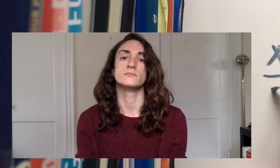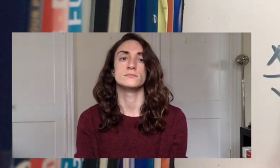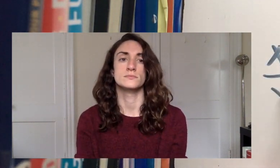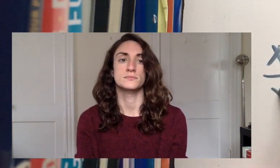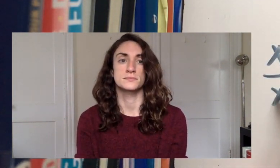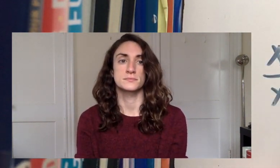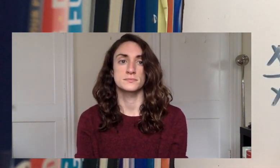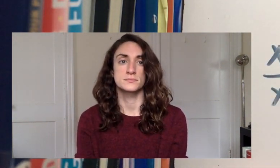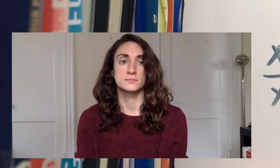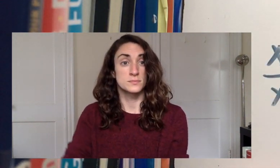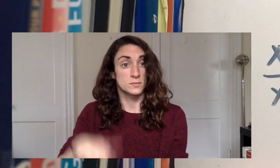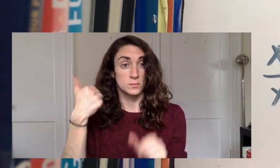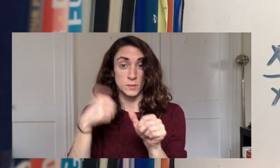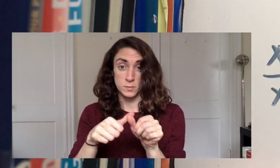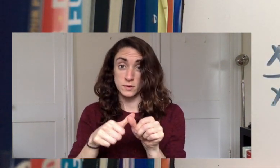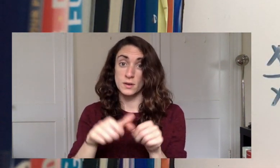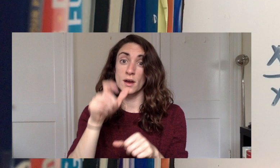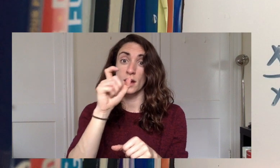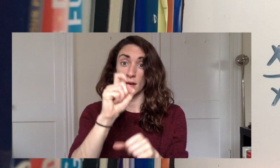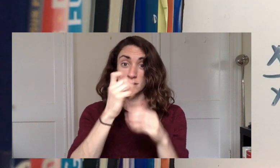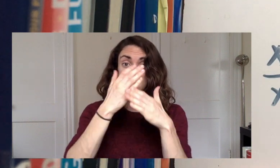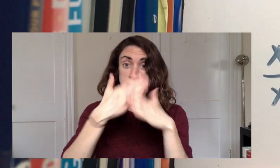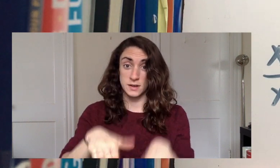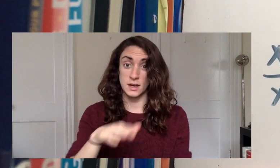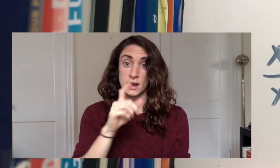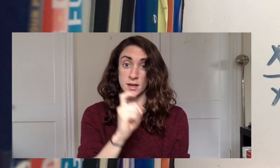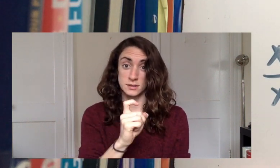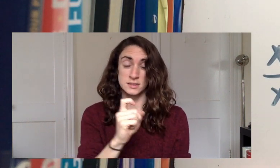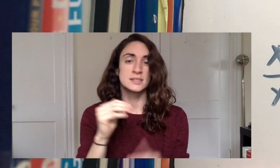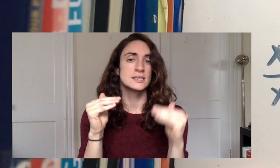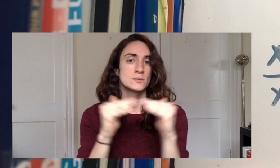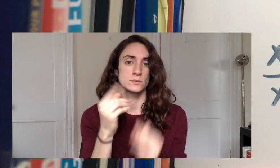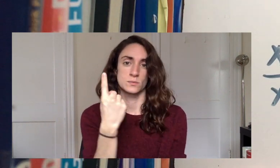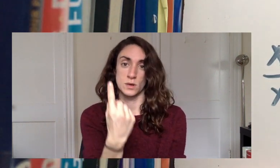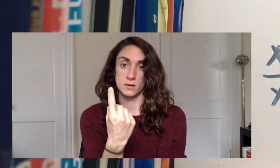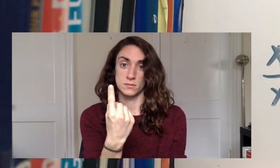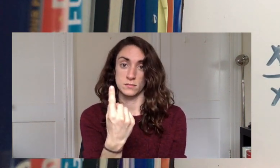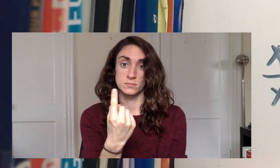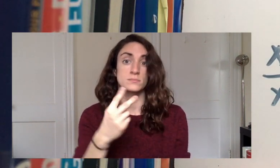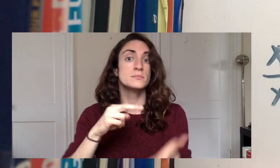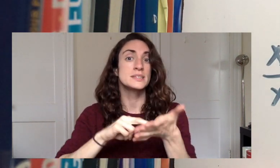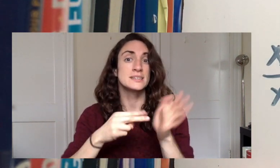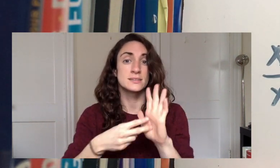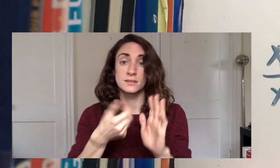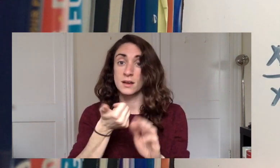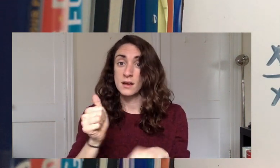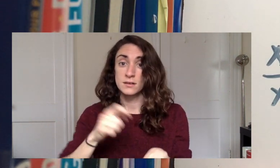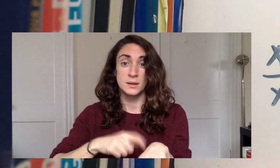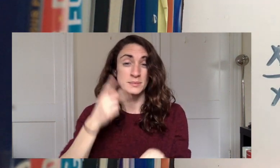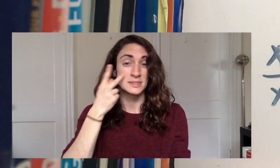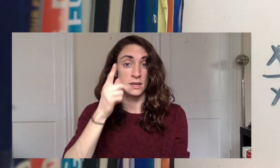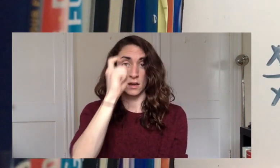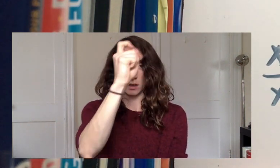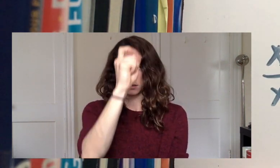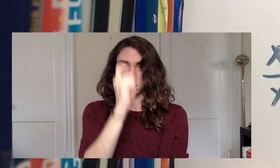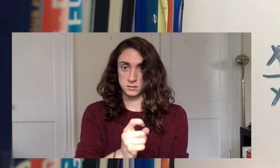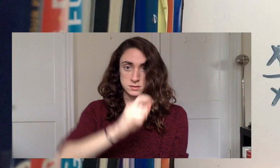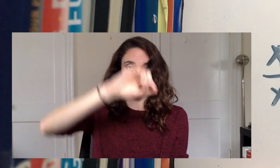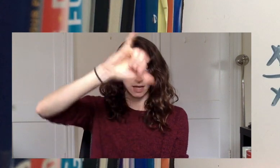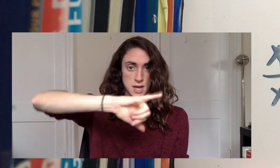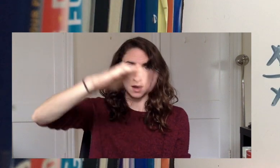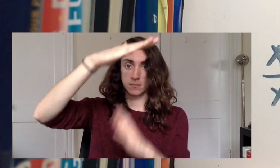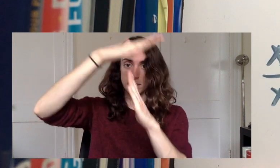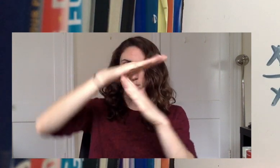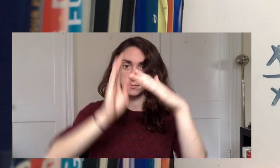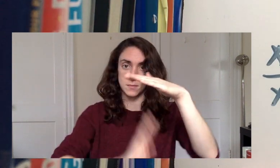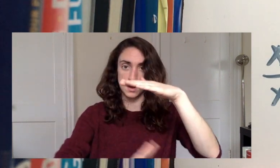number is going to equal 1. So anytime you have an x in the numerator and an x in the denominator, you can sort of cancel those out. They're going to just become 1,